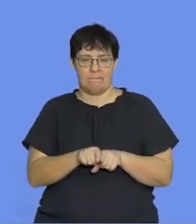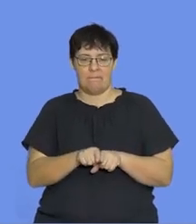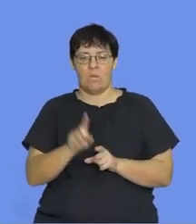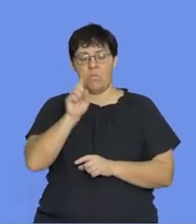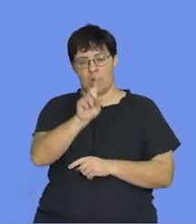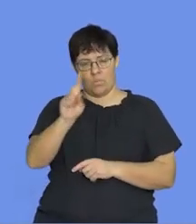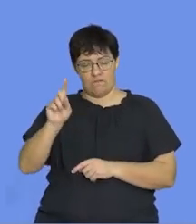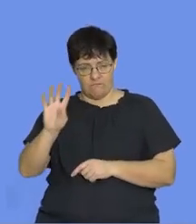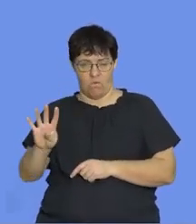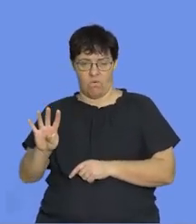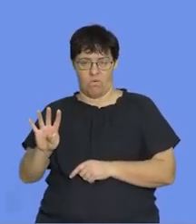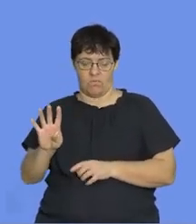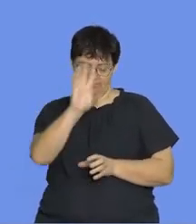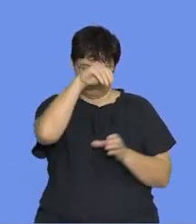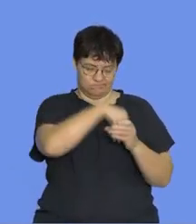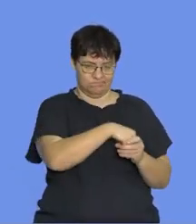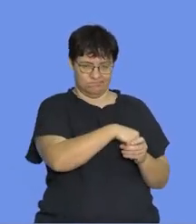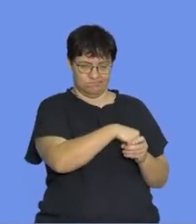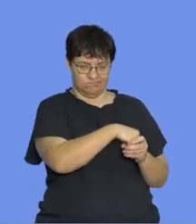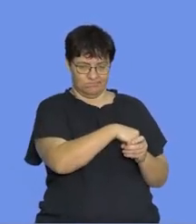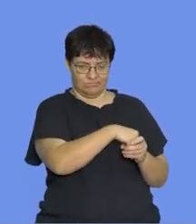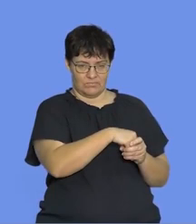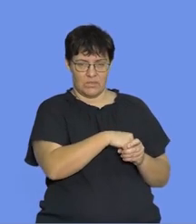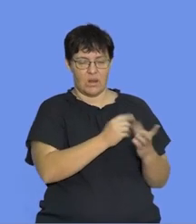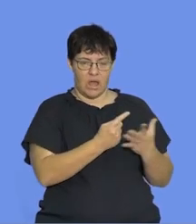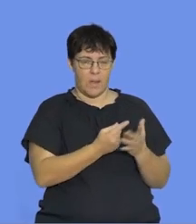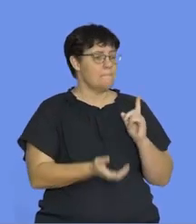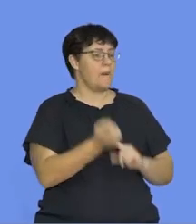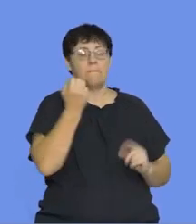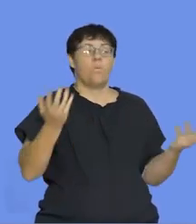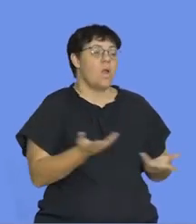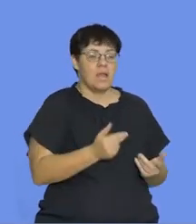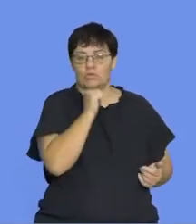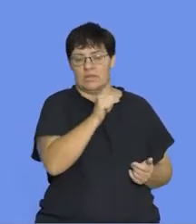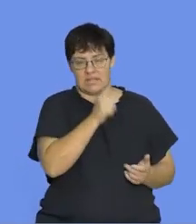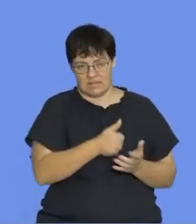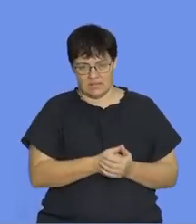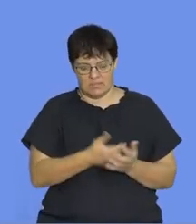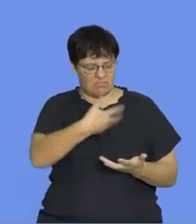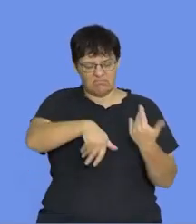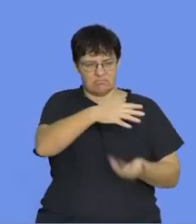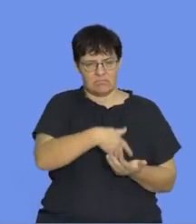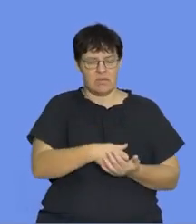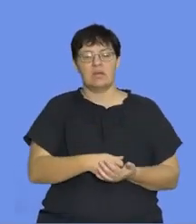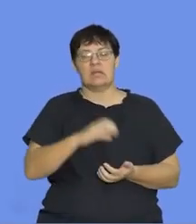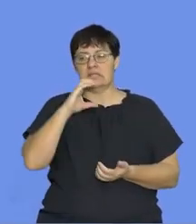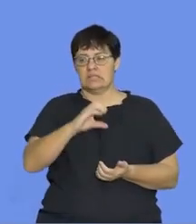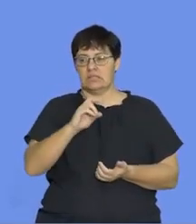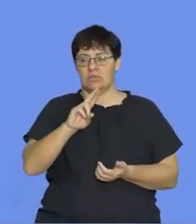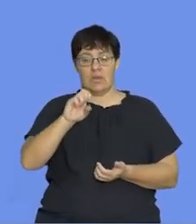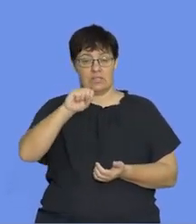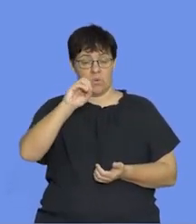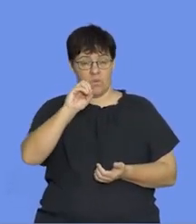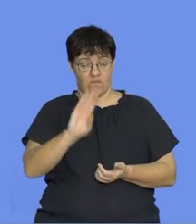a compound, irrespective of where the substance is made or found. So even in a mixture, copper sulfate, if it's part of